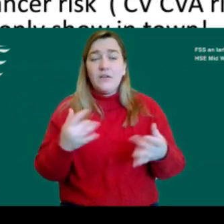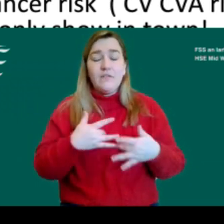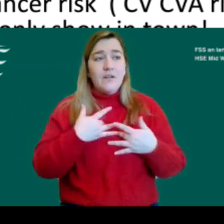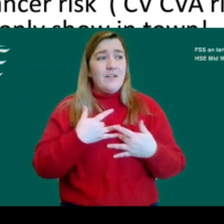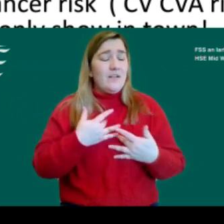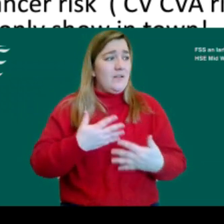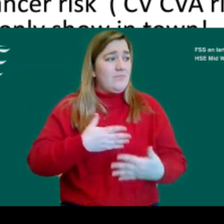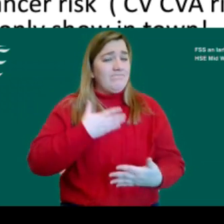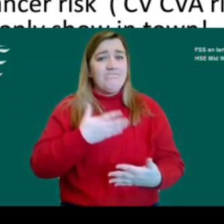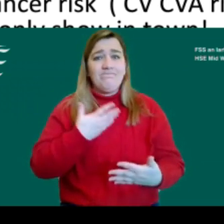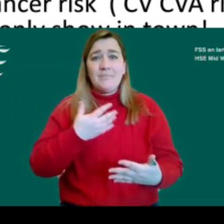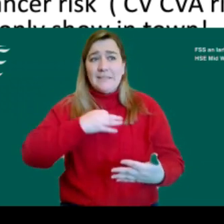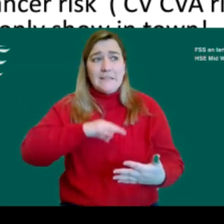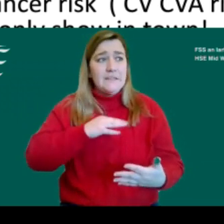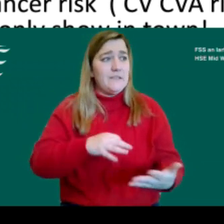see